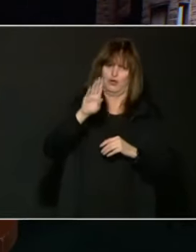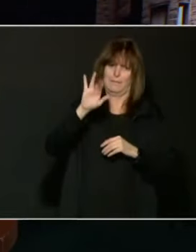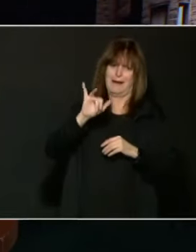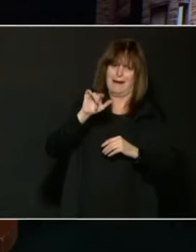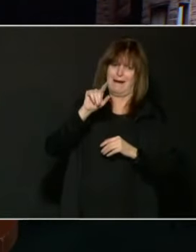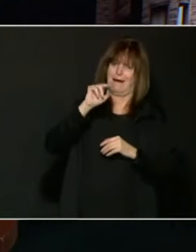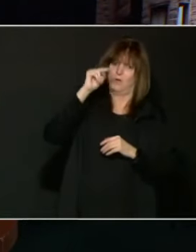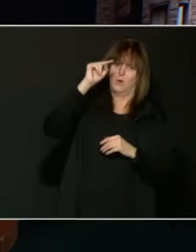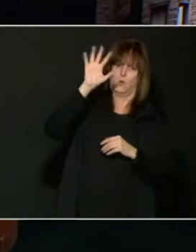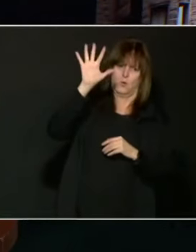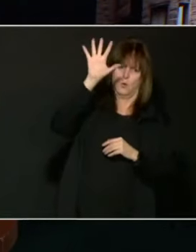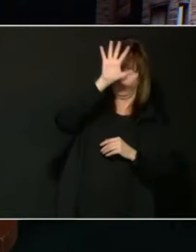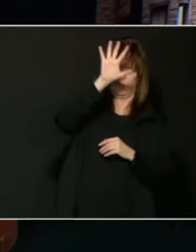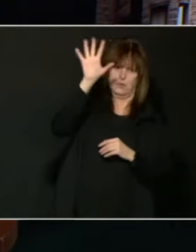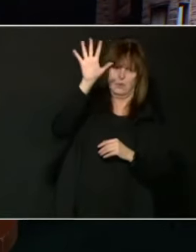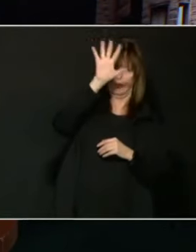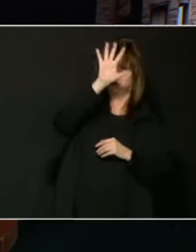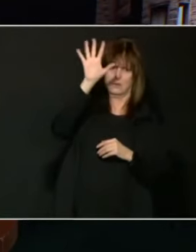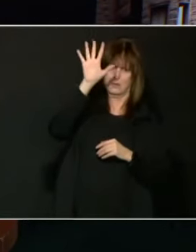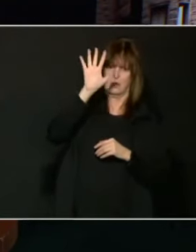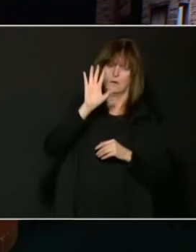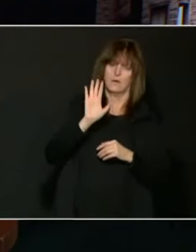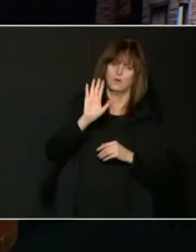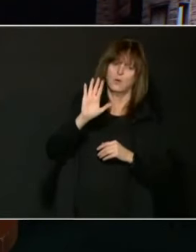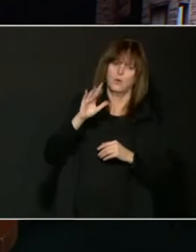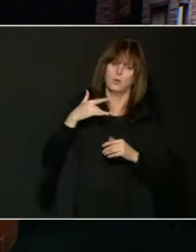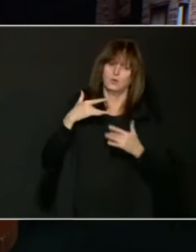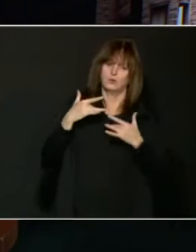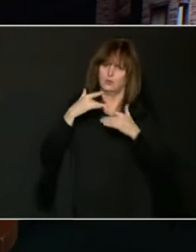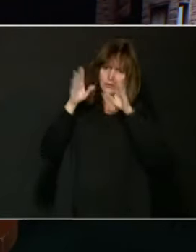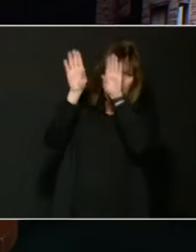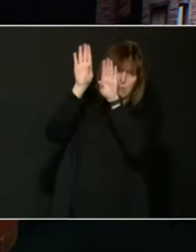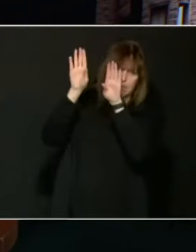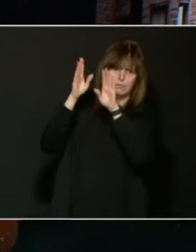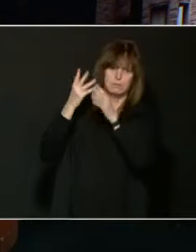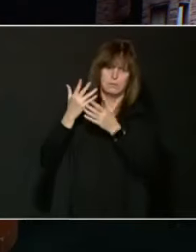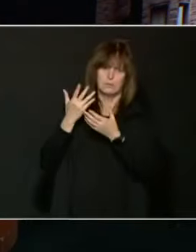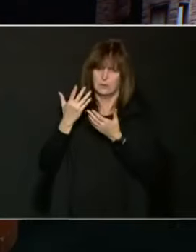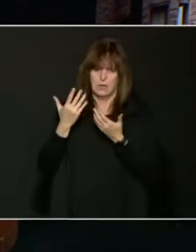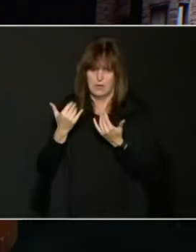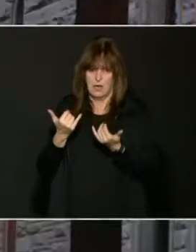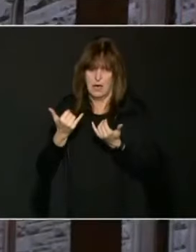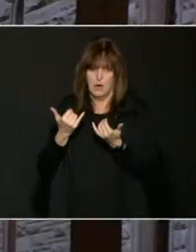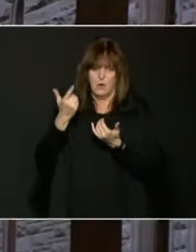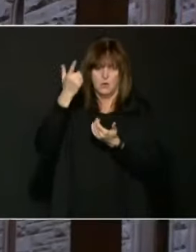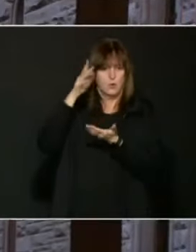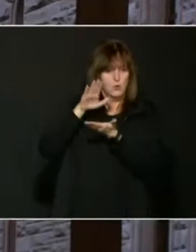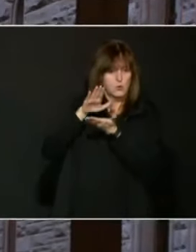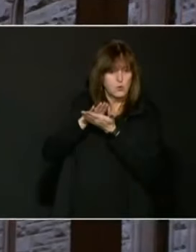the need for a lockdown and virtual learning for schools?